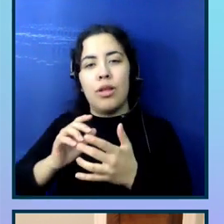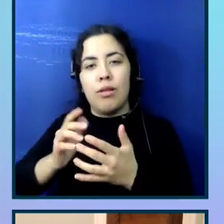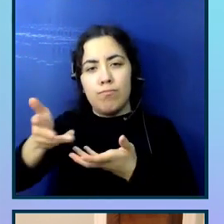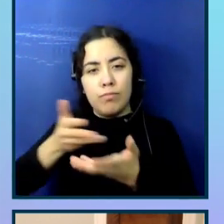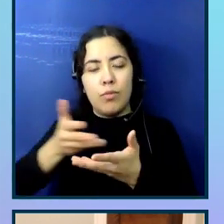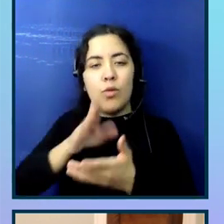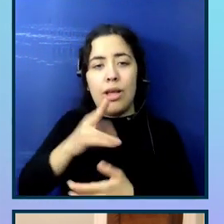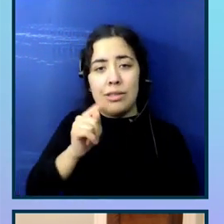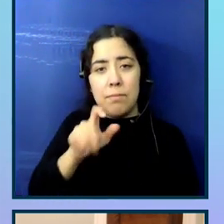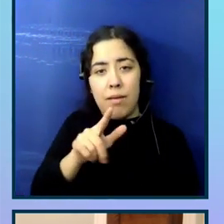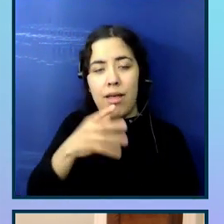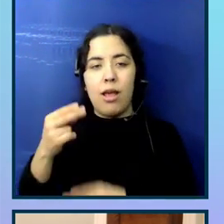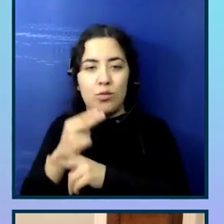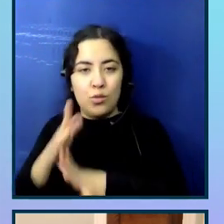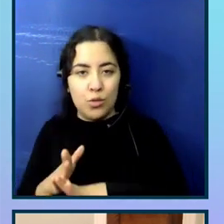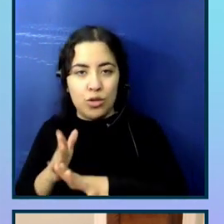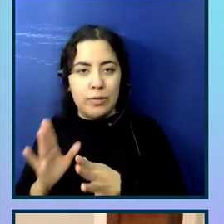HTML and the end user.